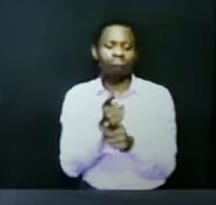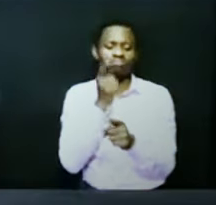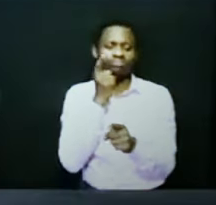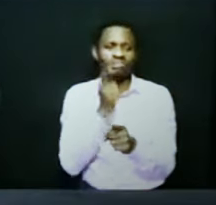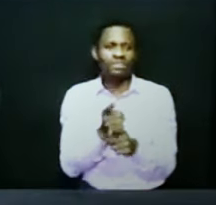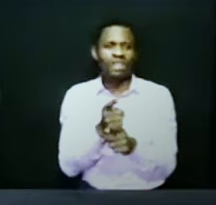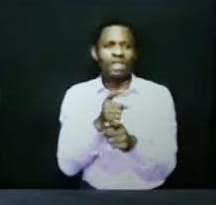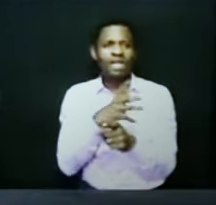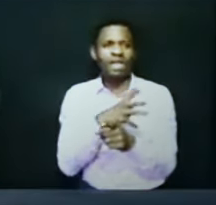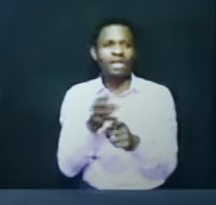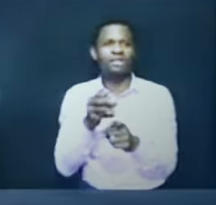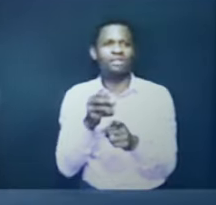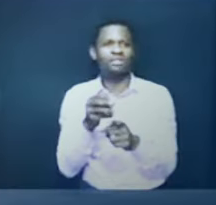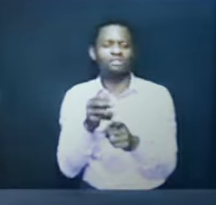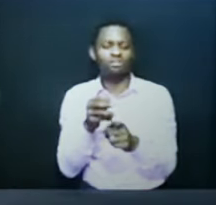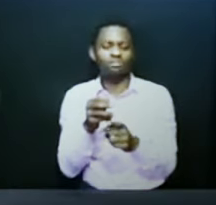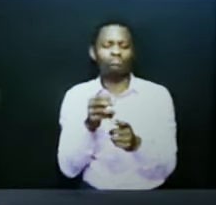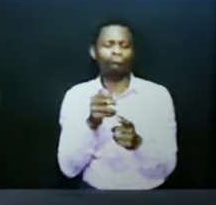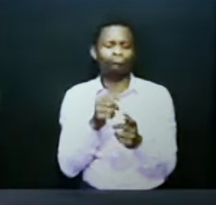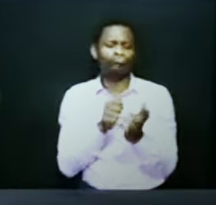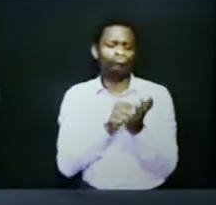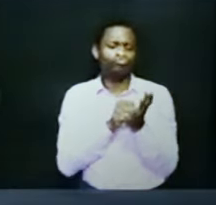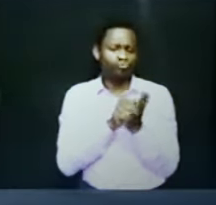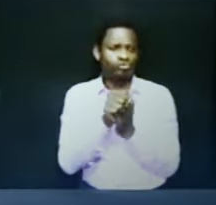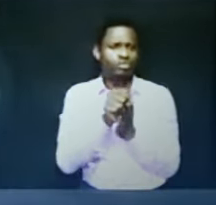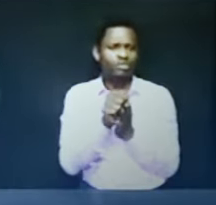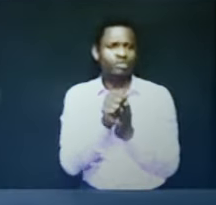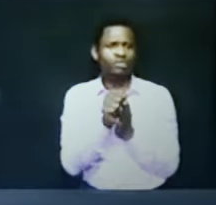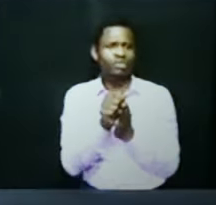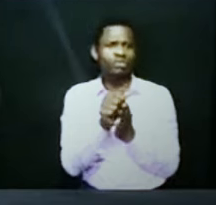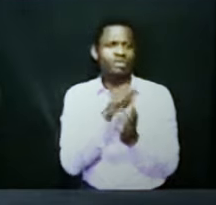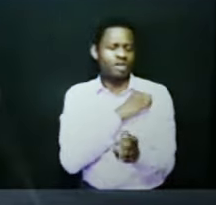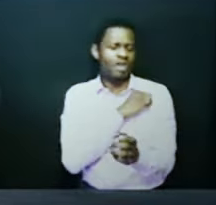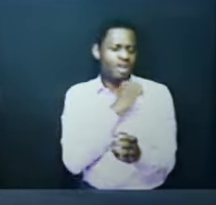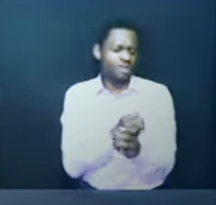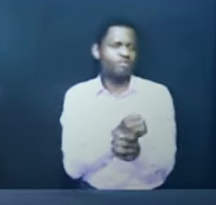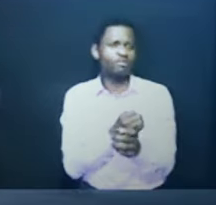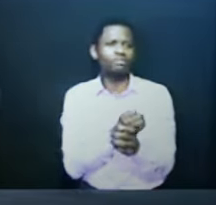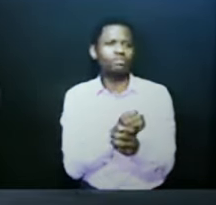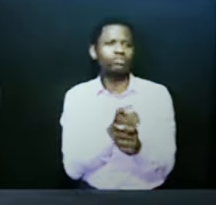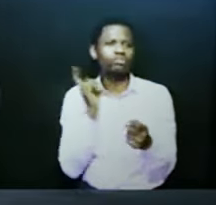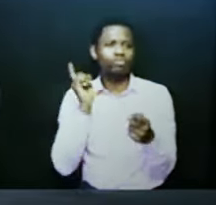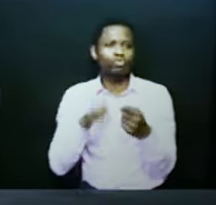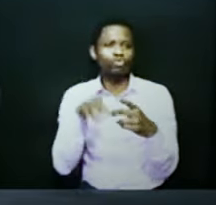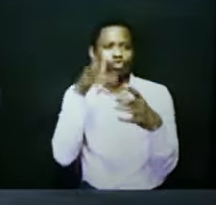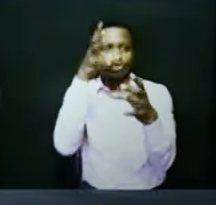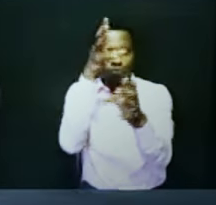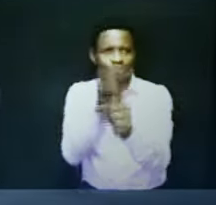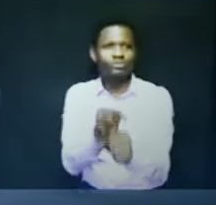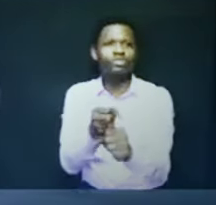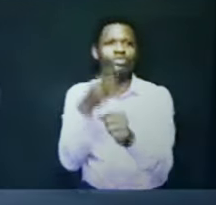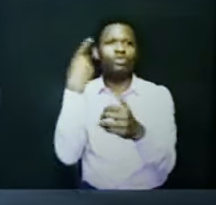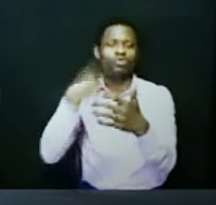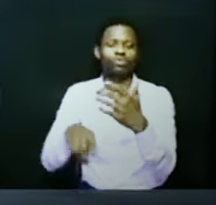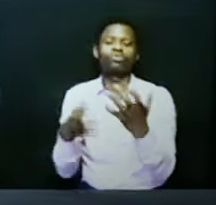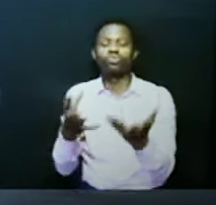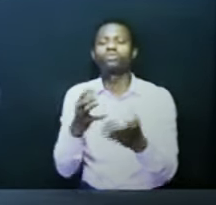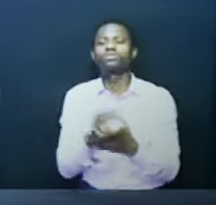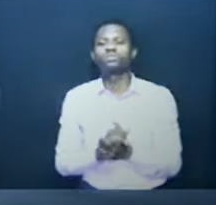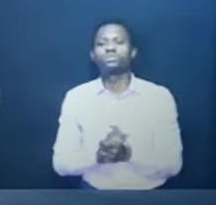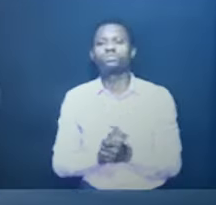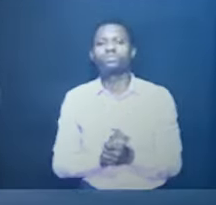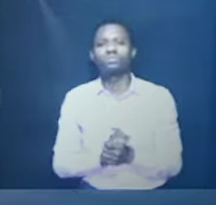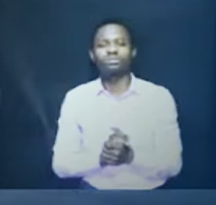In see a idea and as a dumadia ukoto so ye send ye beya ube to me a drug with taya u peso